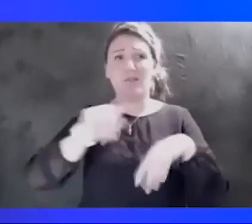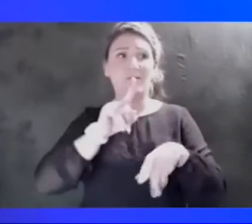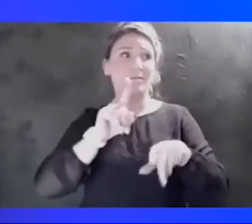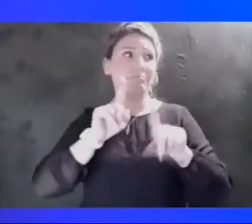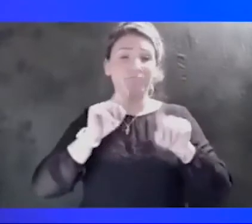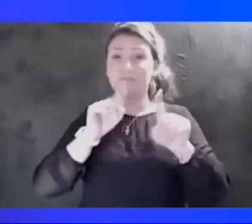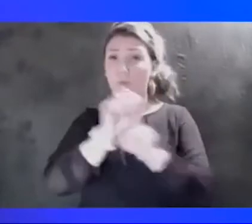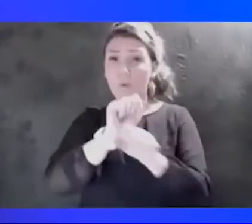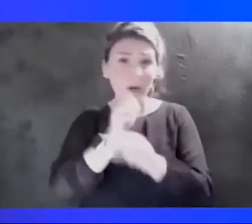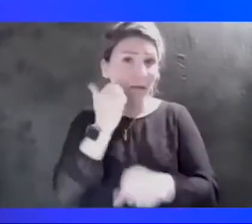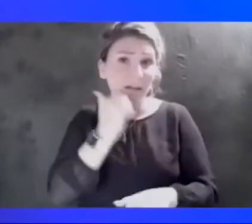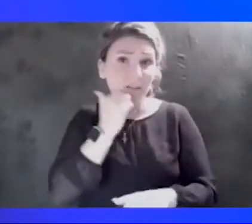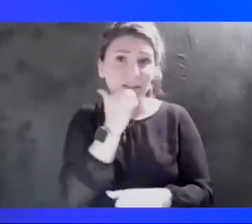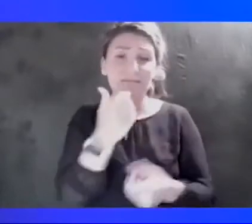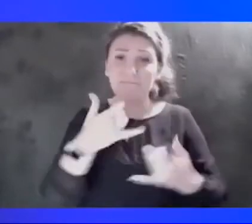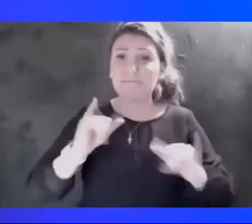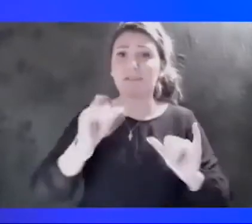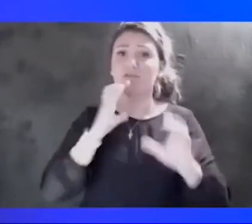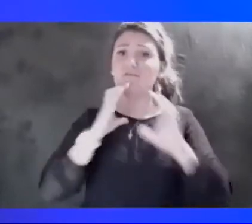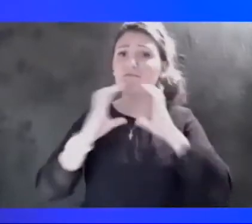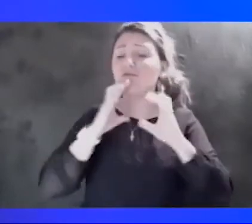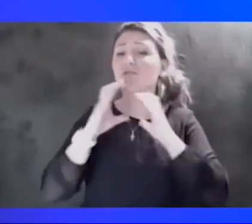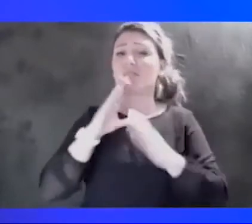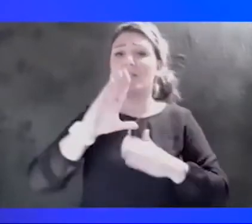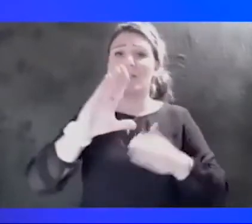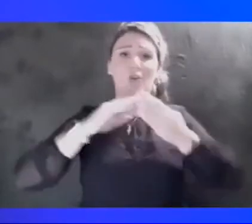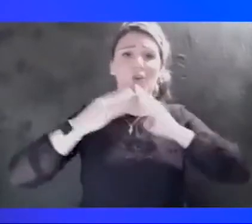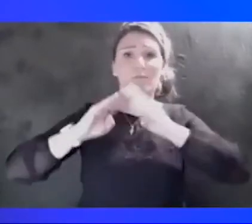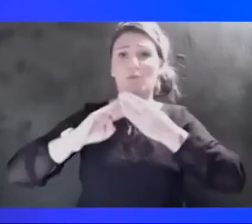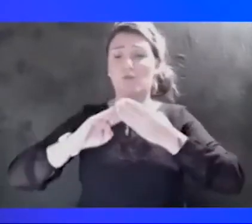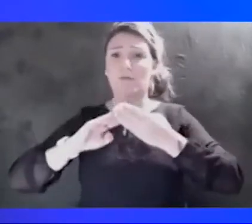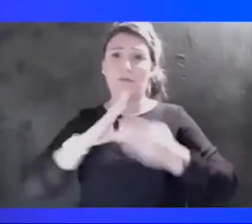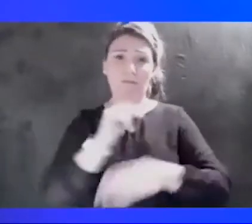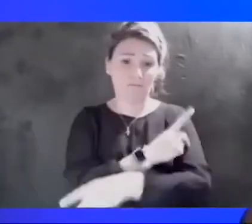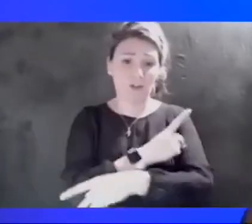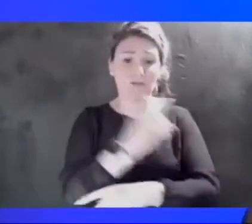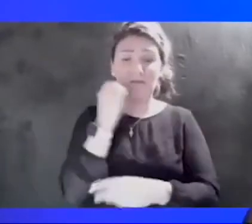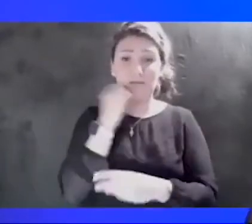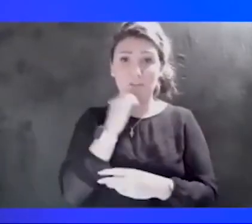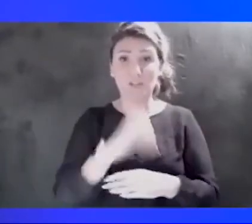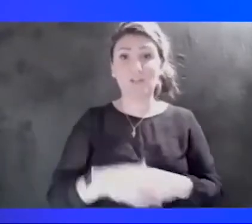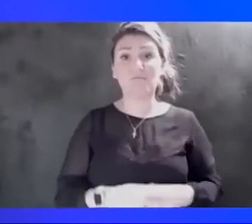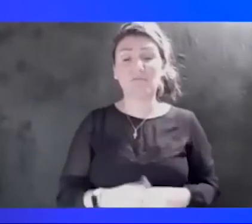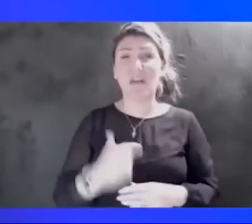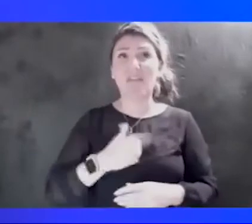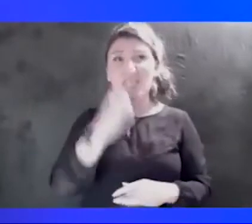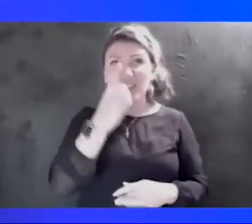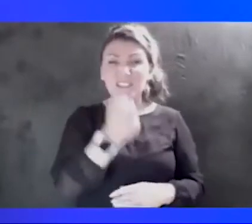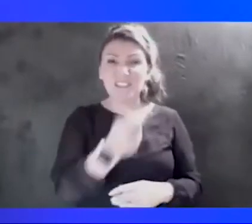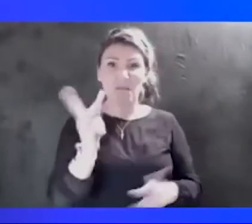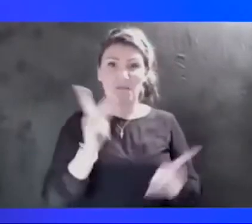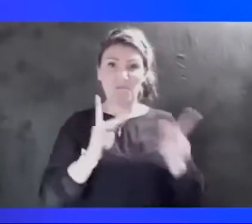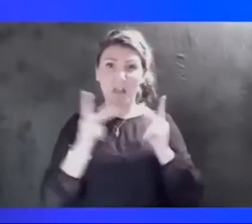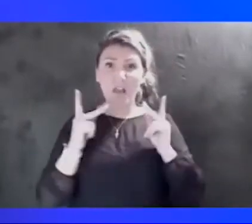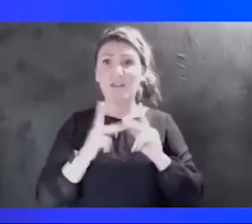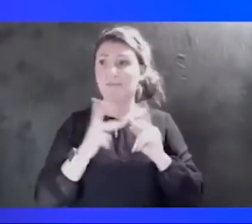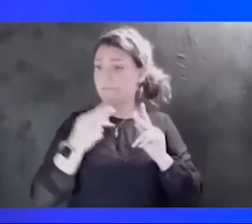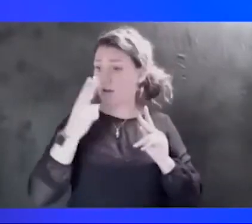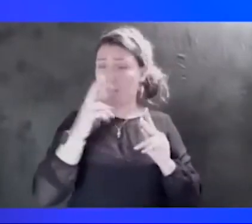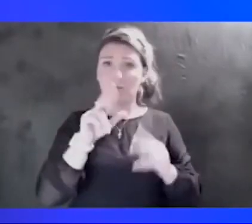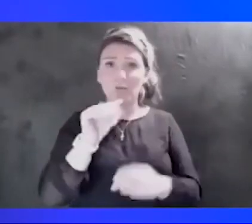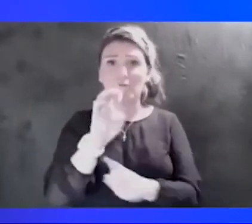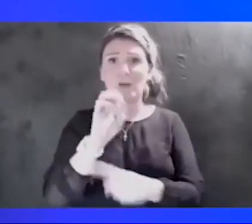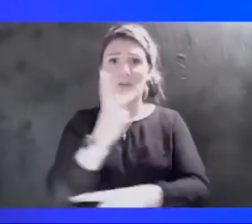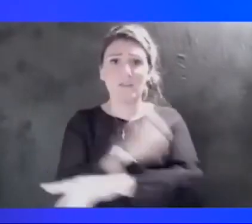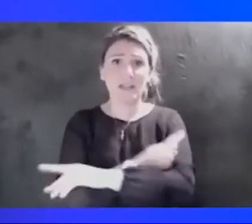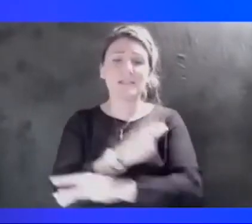with their community and their patients. And I think in some places we're seeing, higher rates of vaccination in